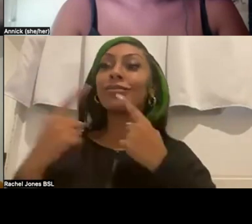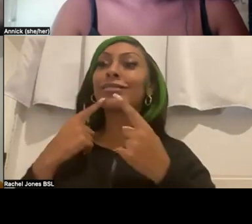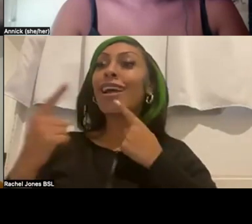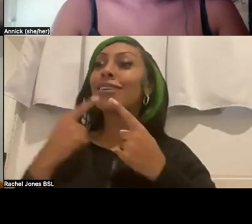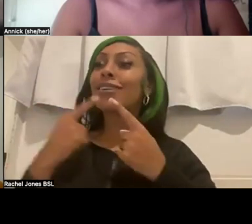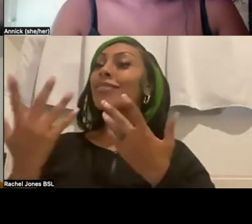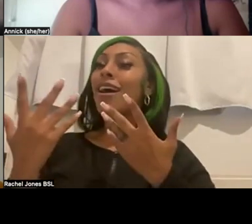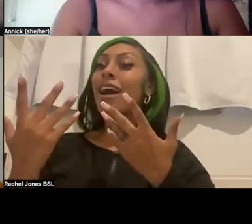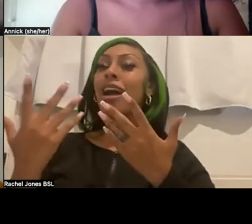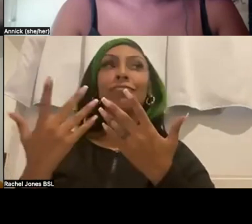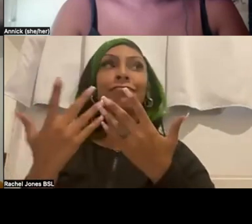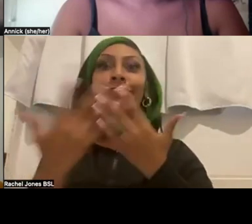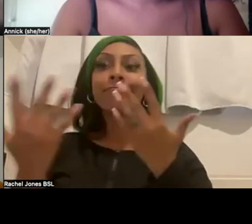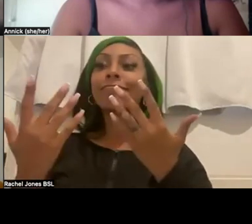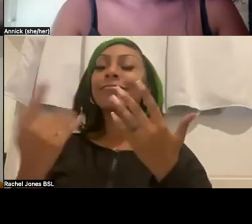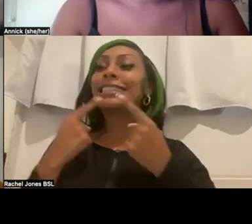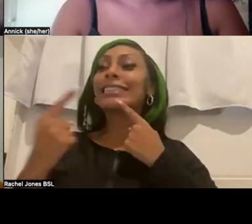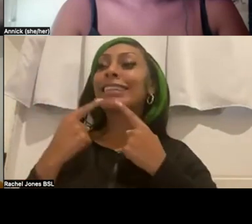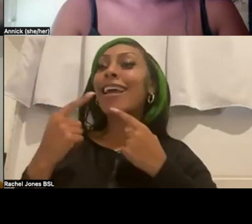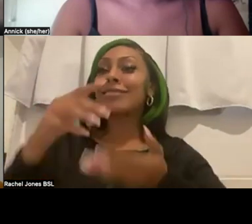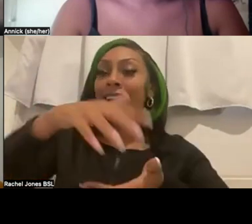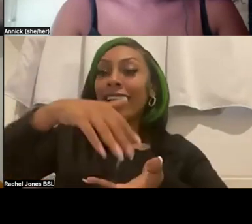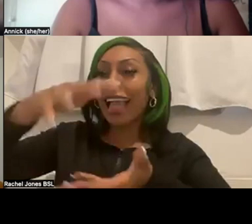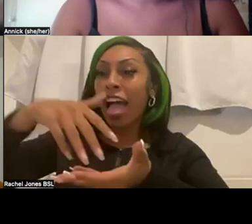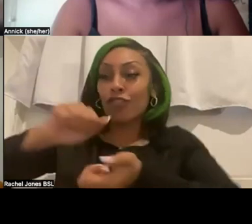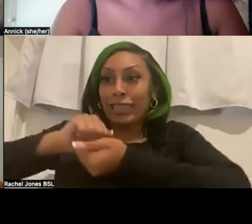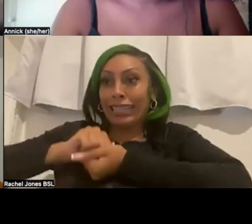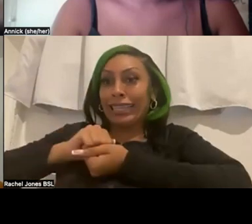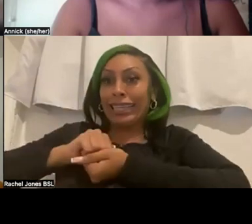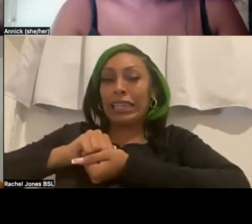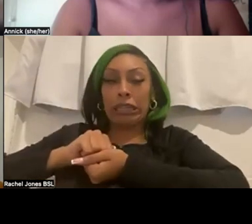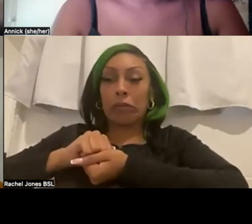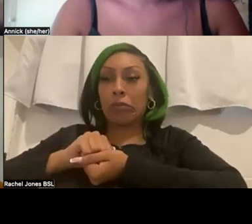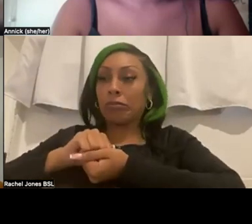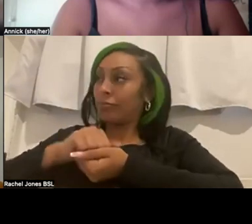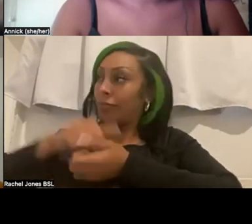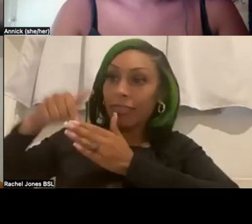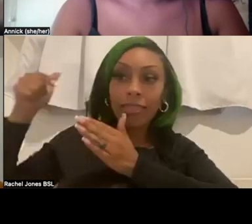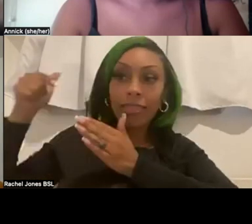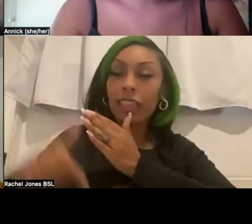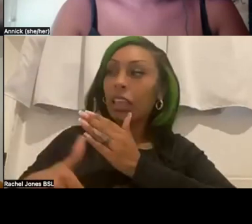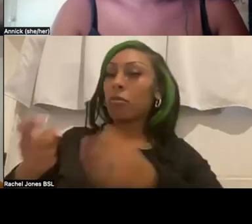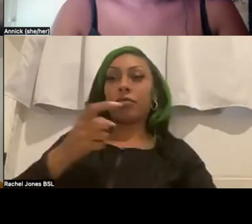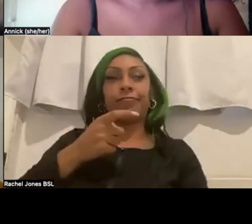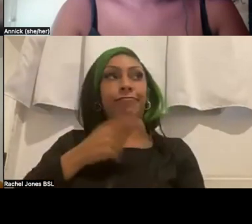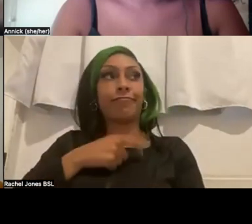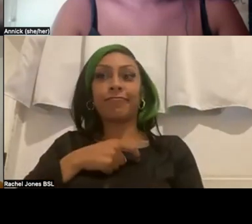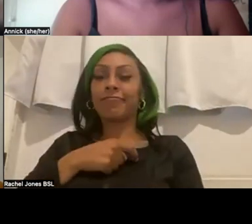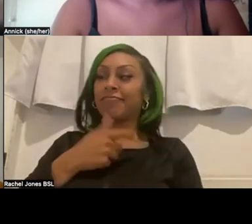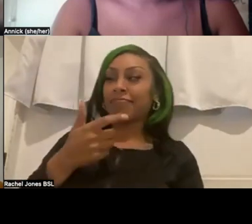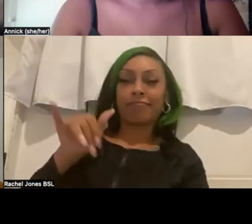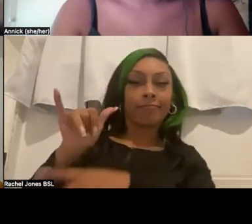also because data gathering and harvesting results in deep insecurity for many, for furthering precarity all the